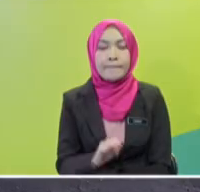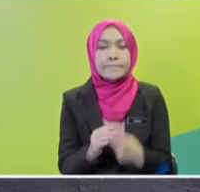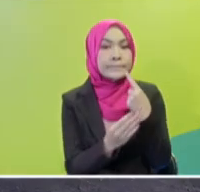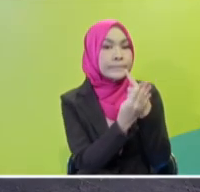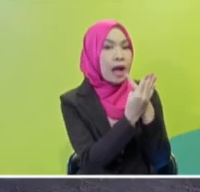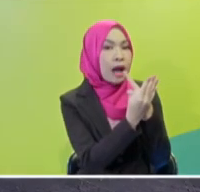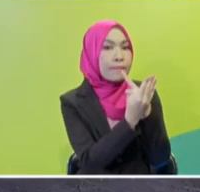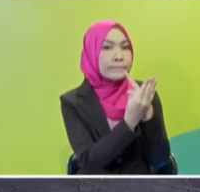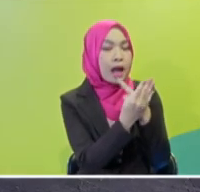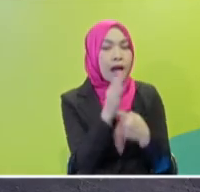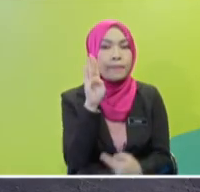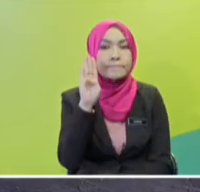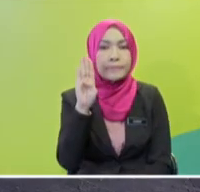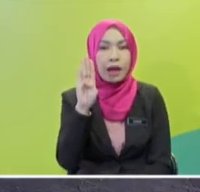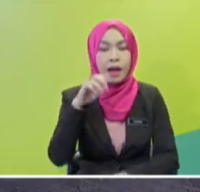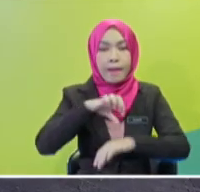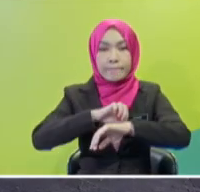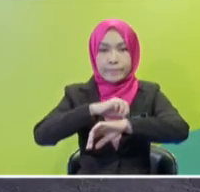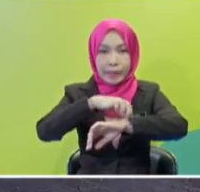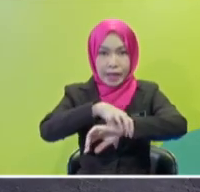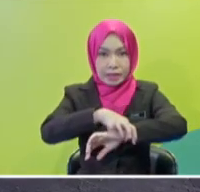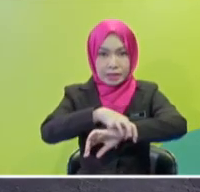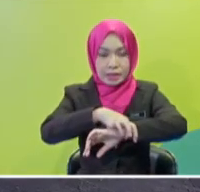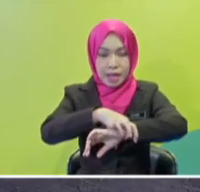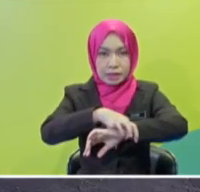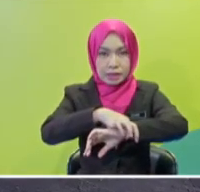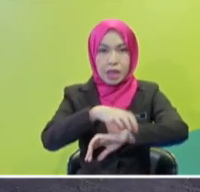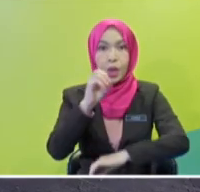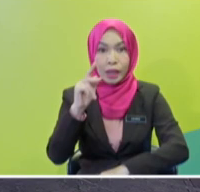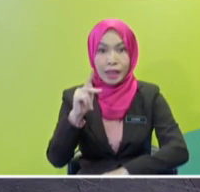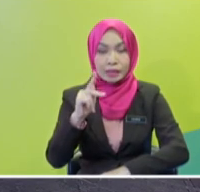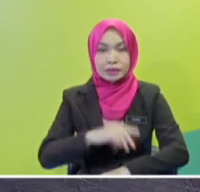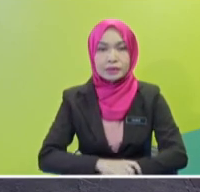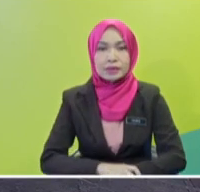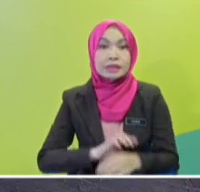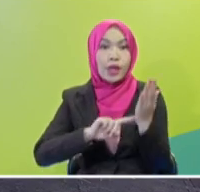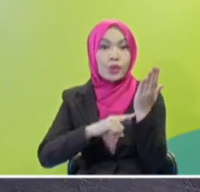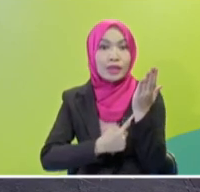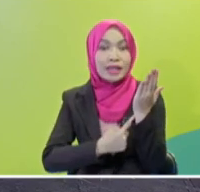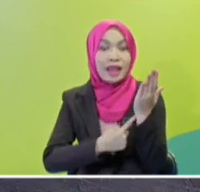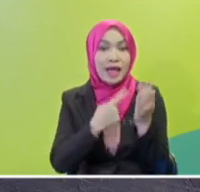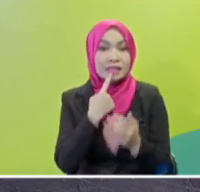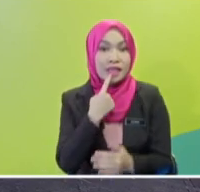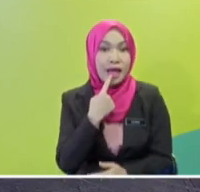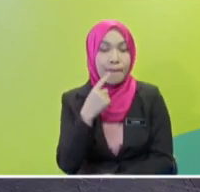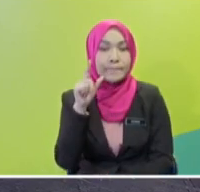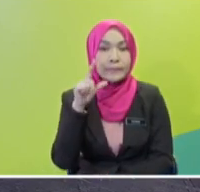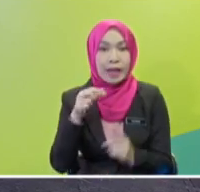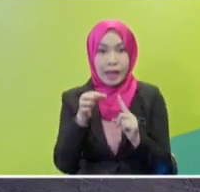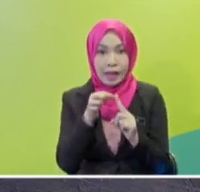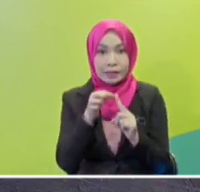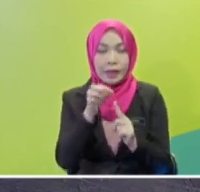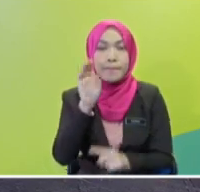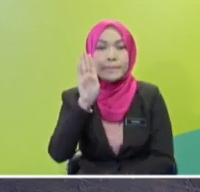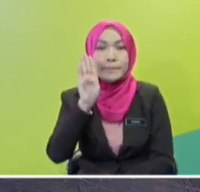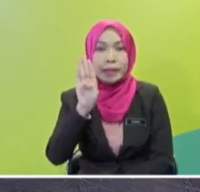Bracelet. So, this bracelet also starts with the letter B. Okay, what do we